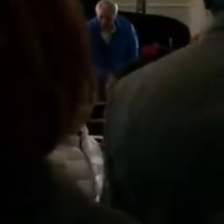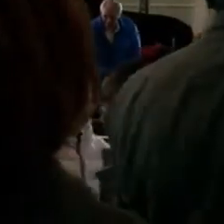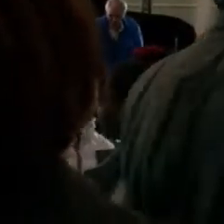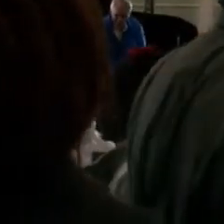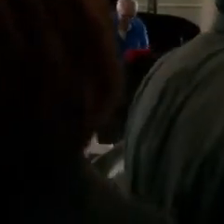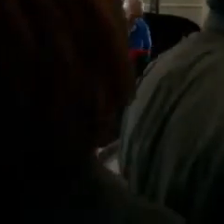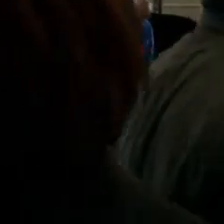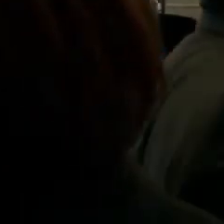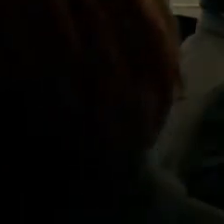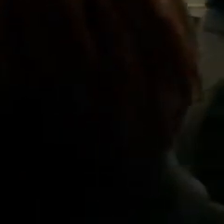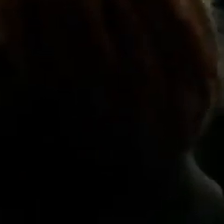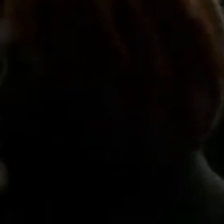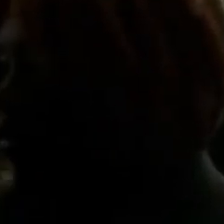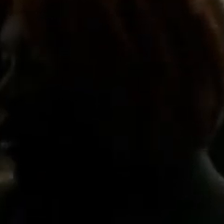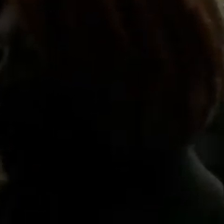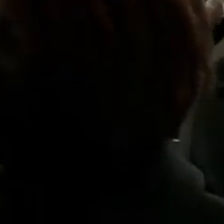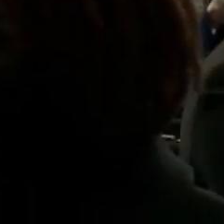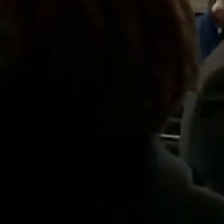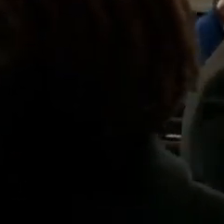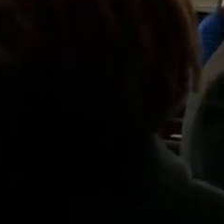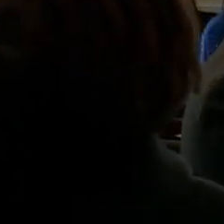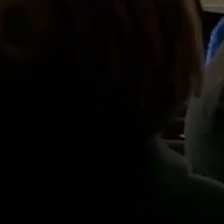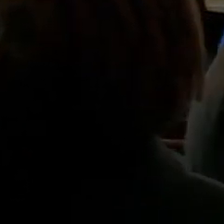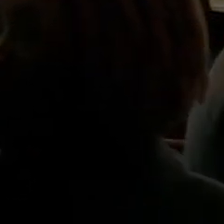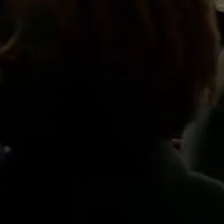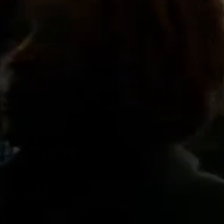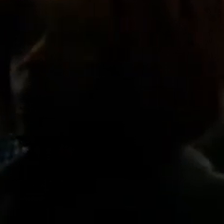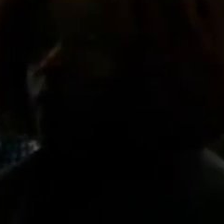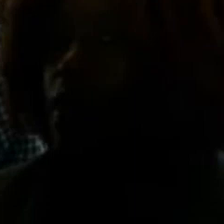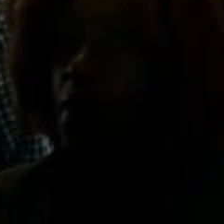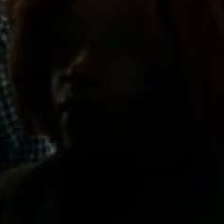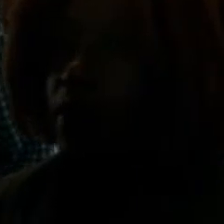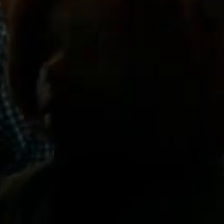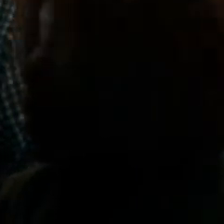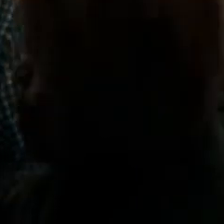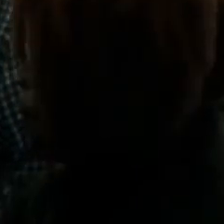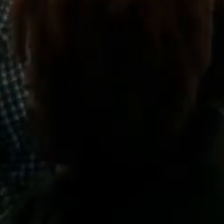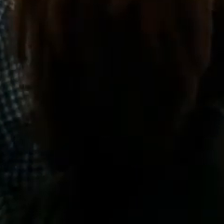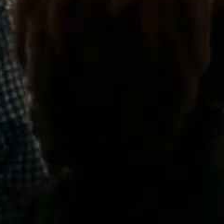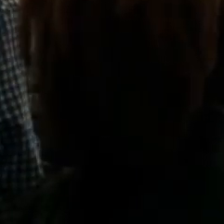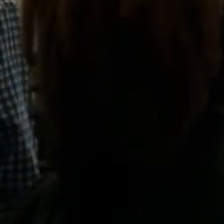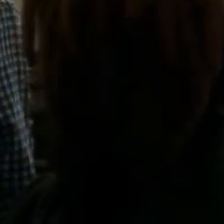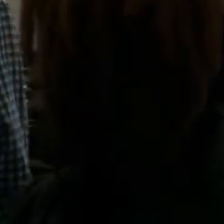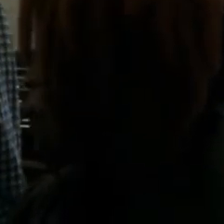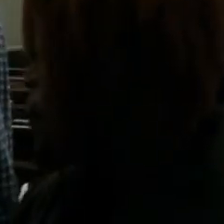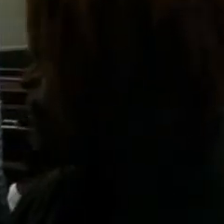the sun. At the trumpet's call, lift your voice.